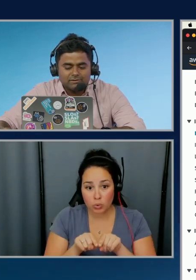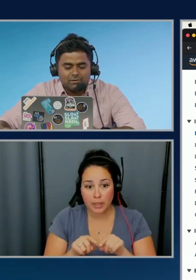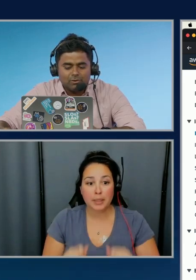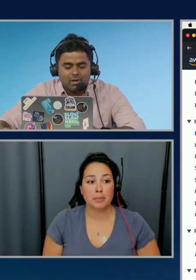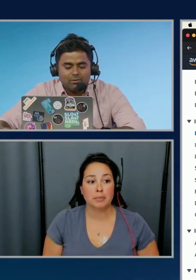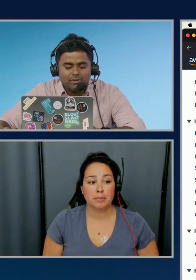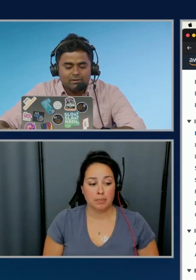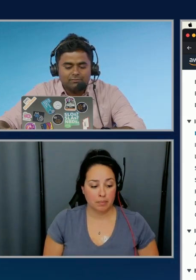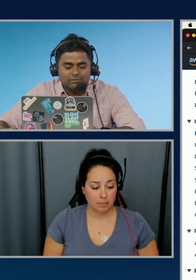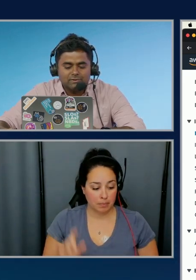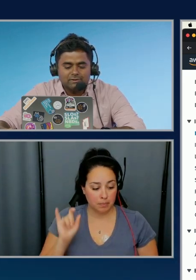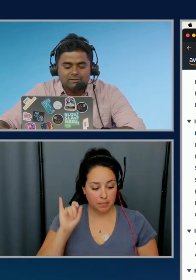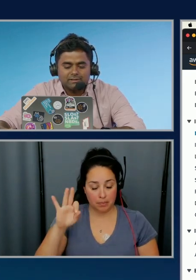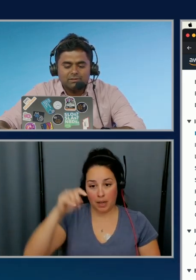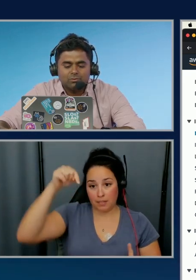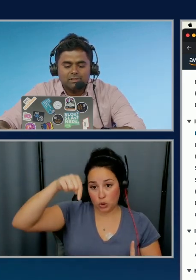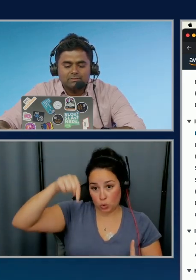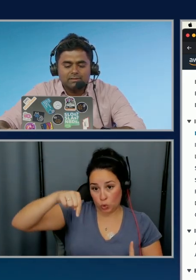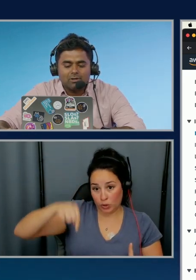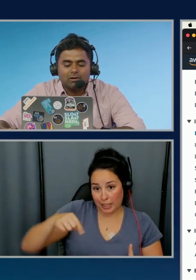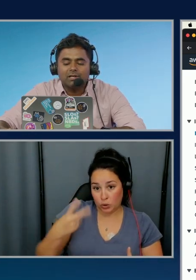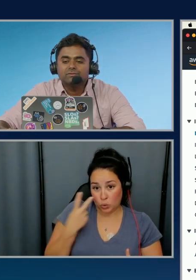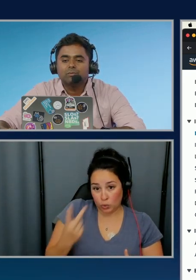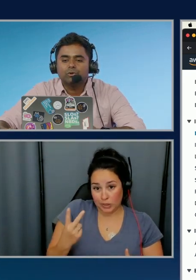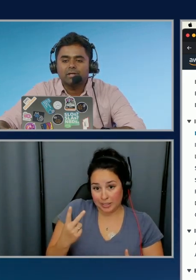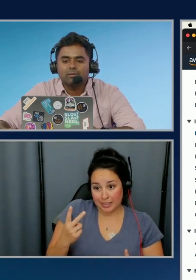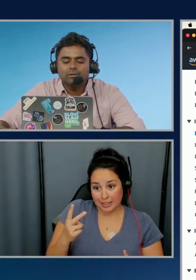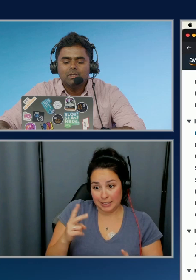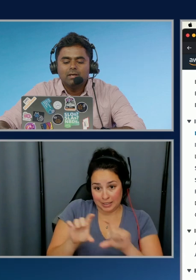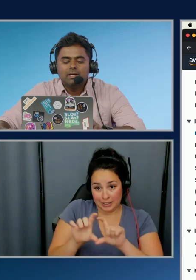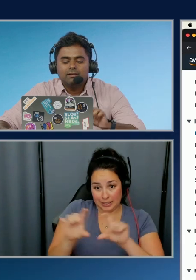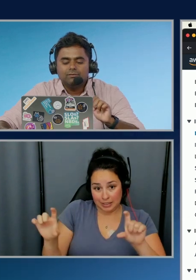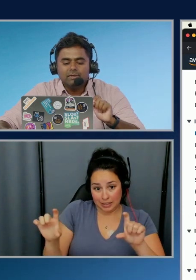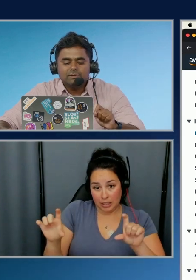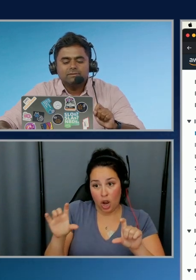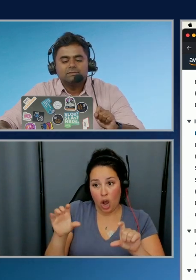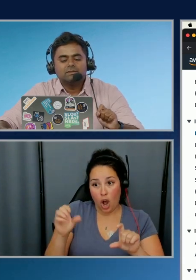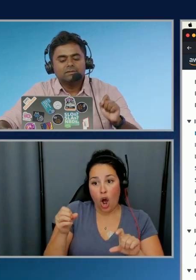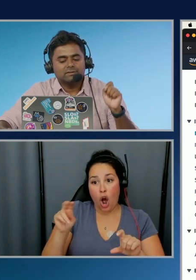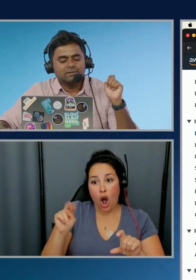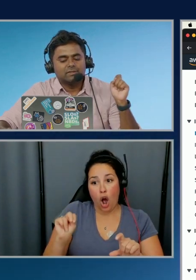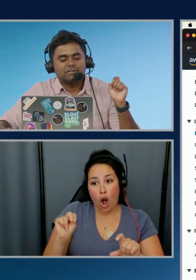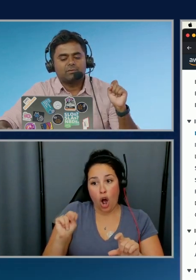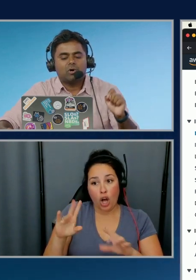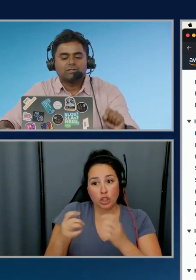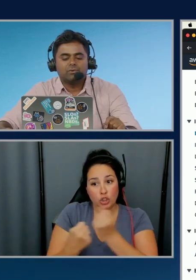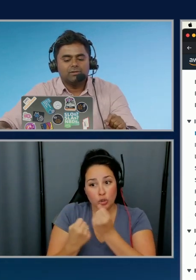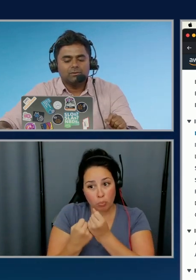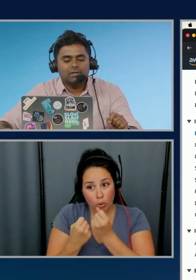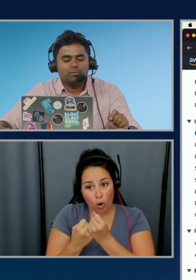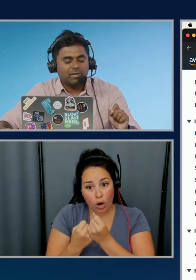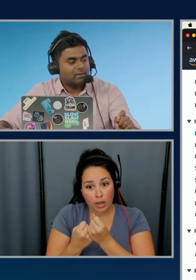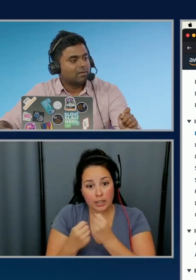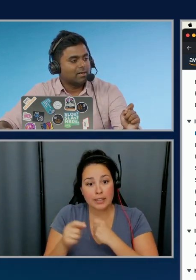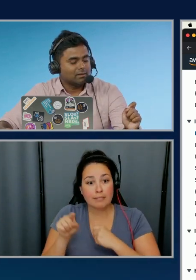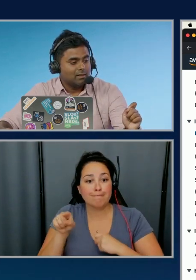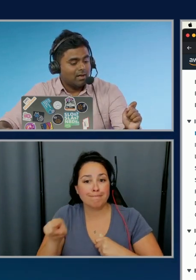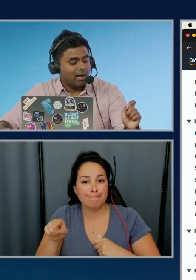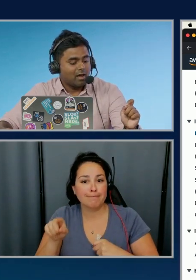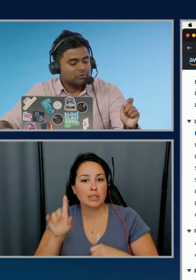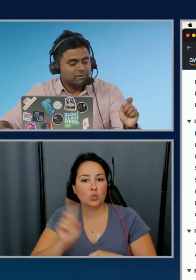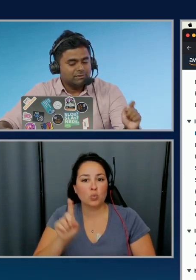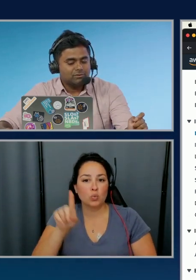if I just scroll down here, if you see the section where it says Enclave Support Enabled, this is the single checkbox where you can pick